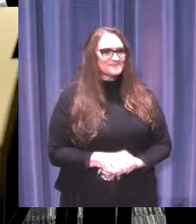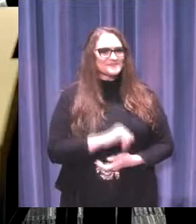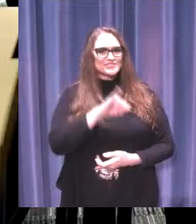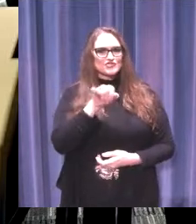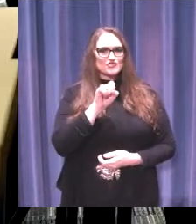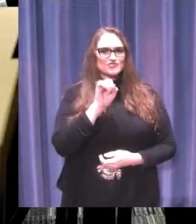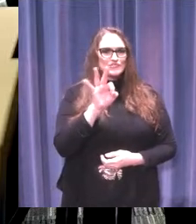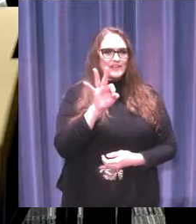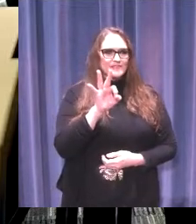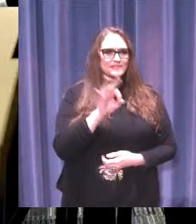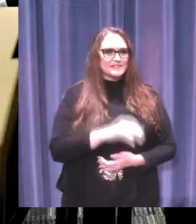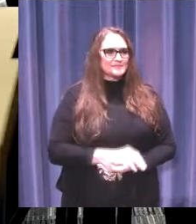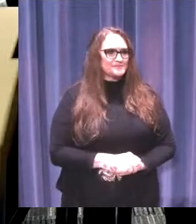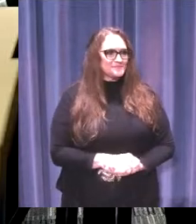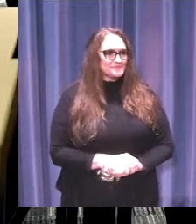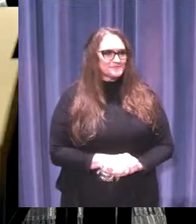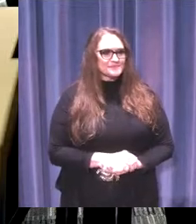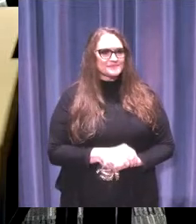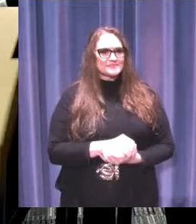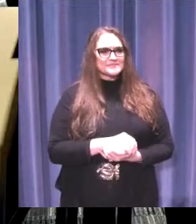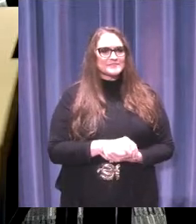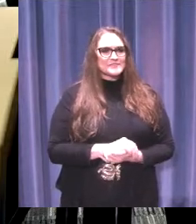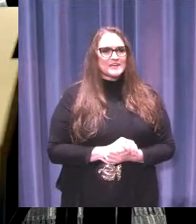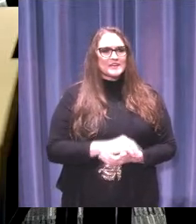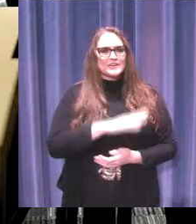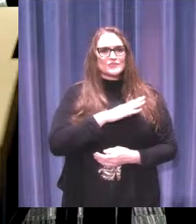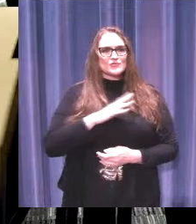Jeff, Trustee Swanson.